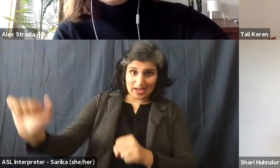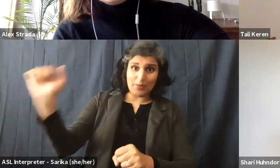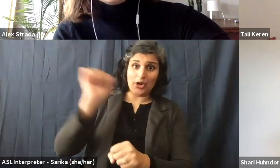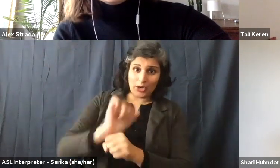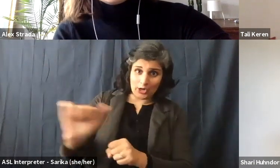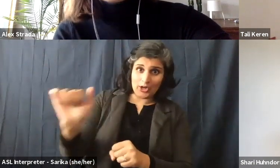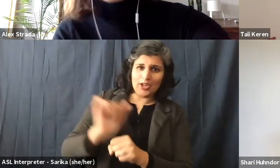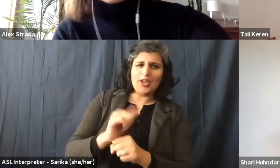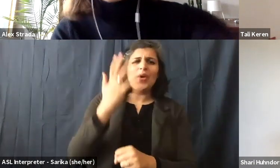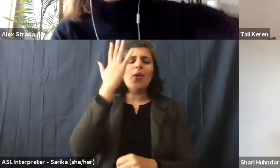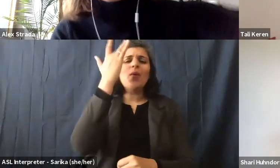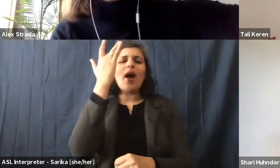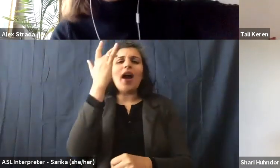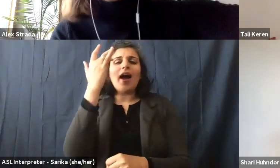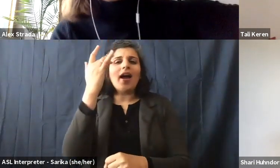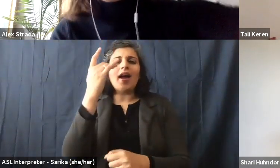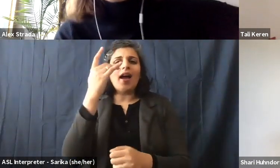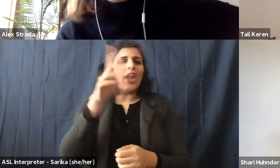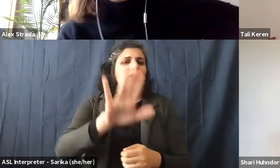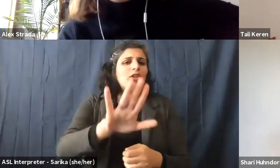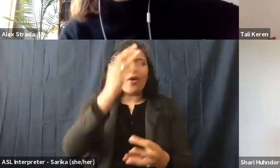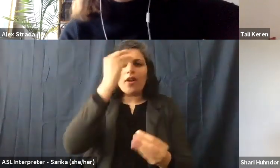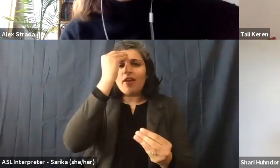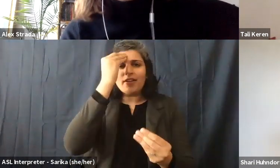know why you did that and what you were thinking about.